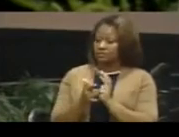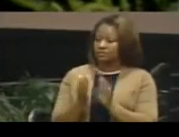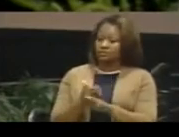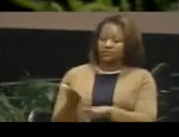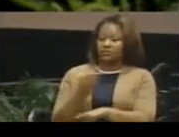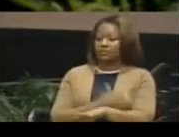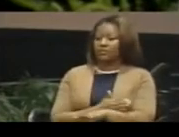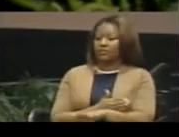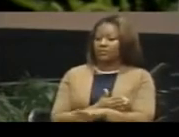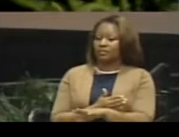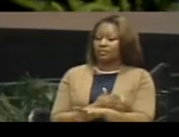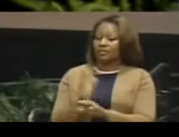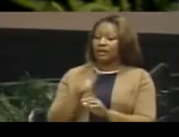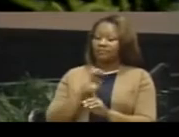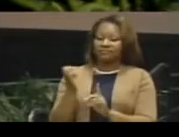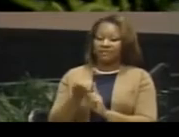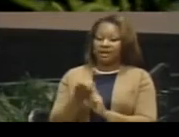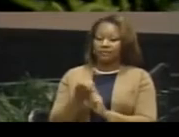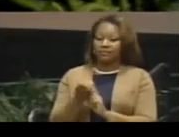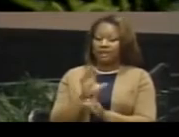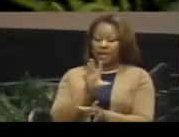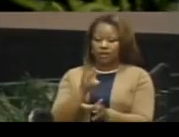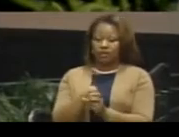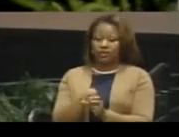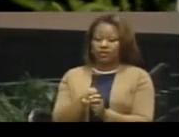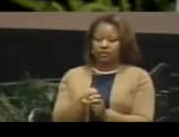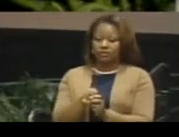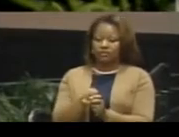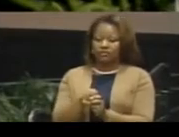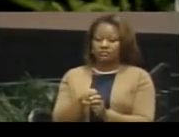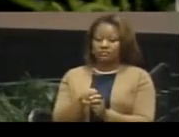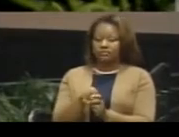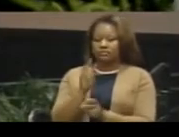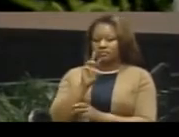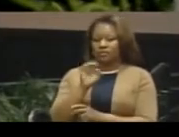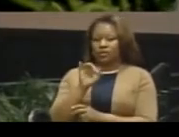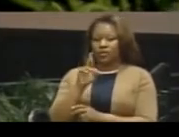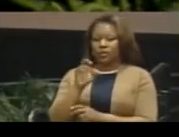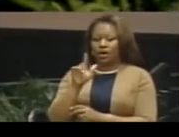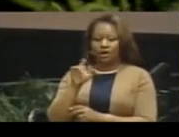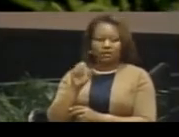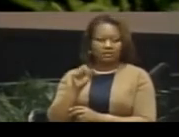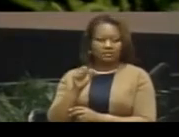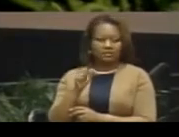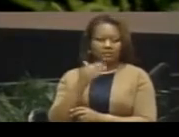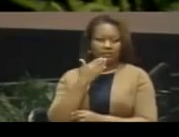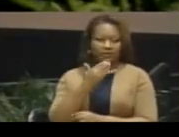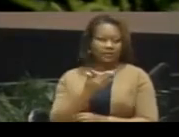environment, including wireless as well. Thank you.